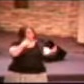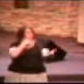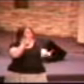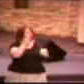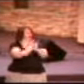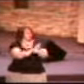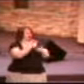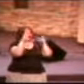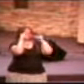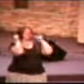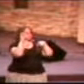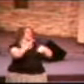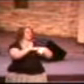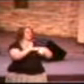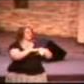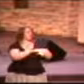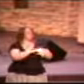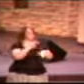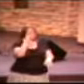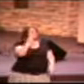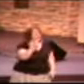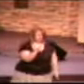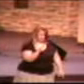glasses on in order to see.